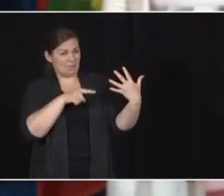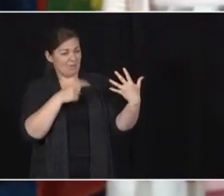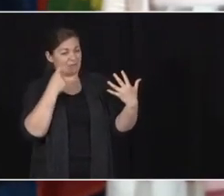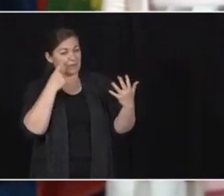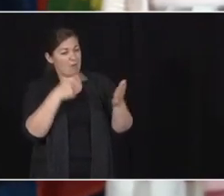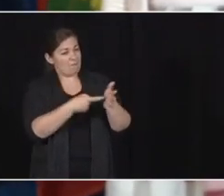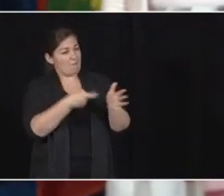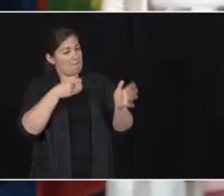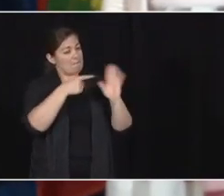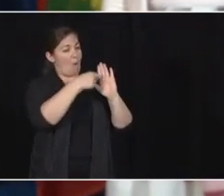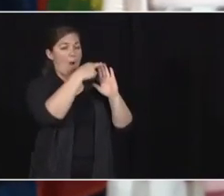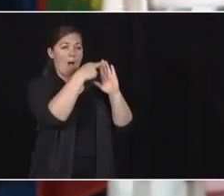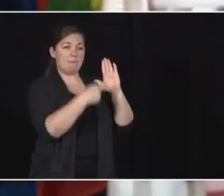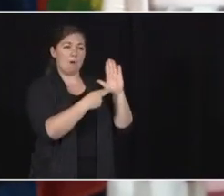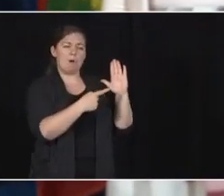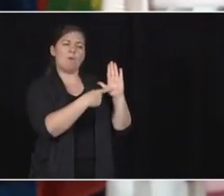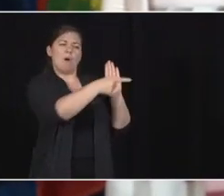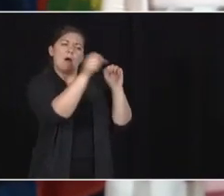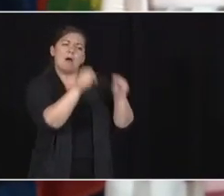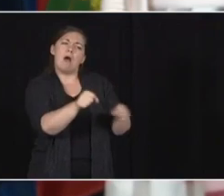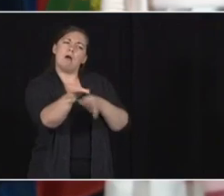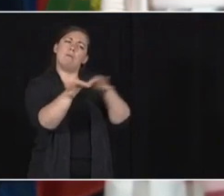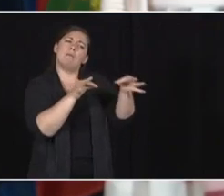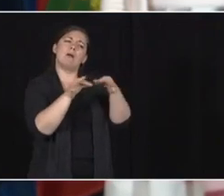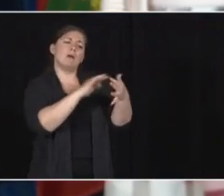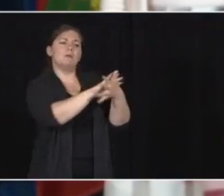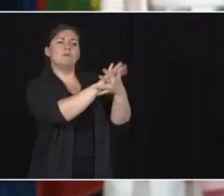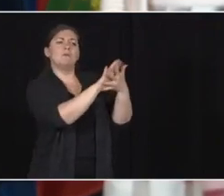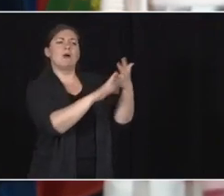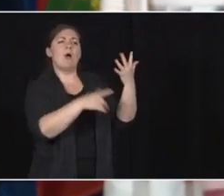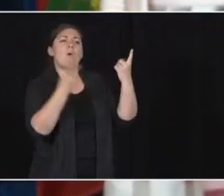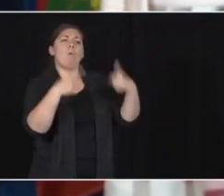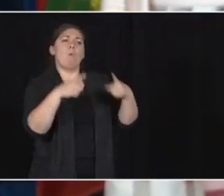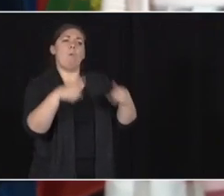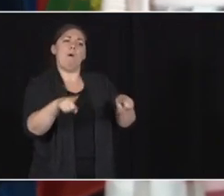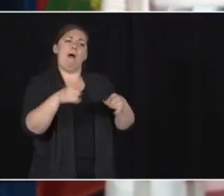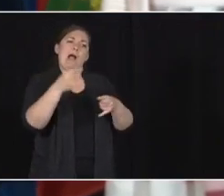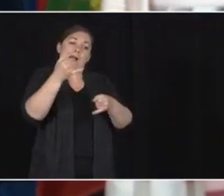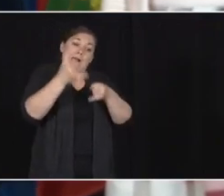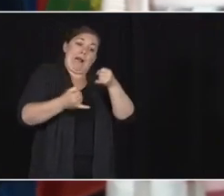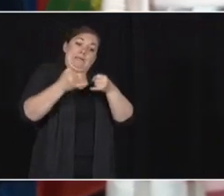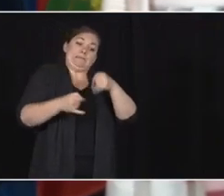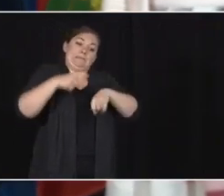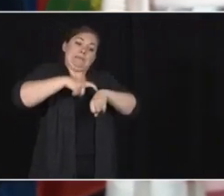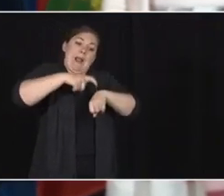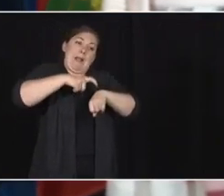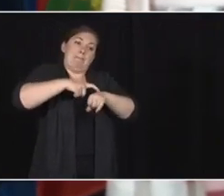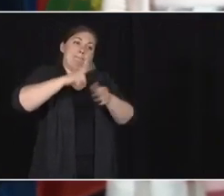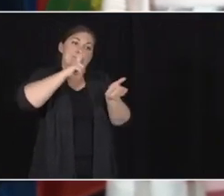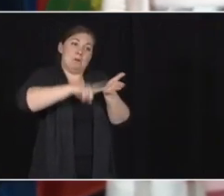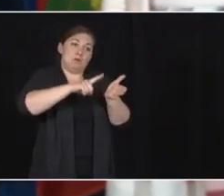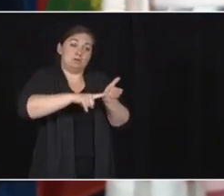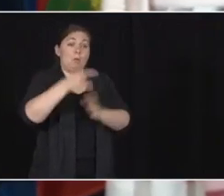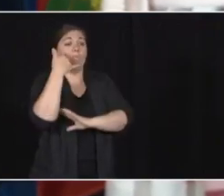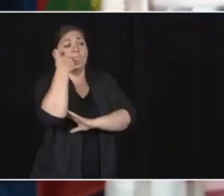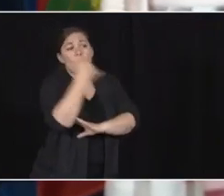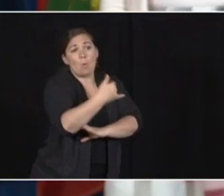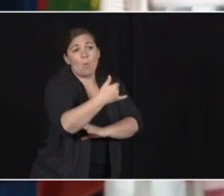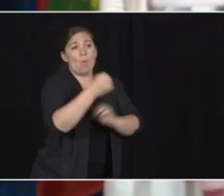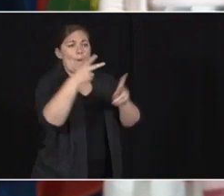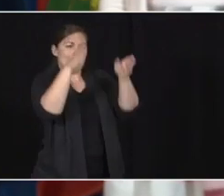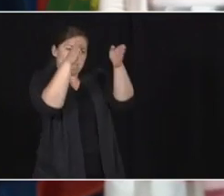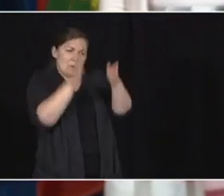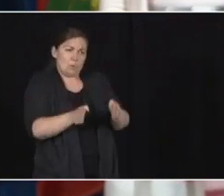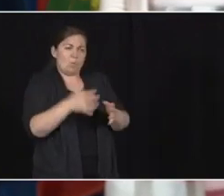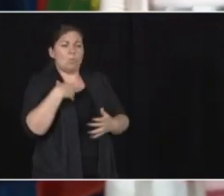please explain when these homes were last inspected by long-term care and were they done in person or by phone? And it's very important that that